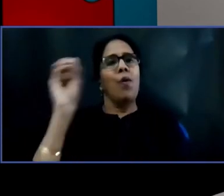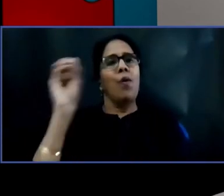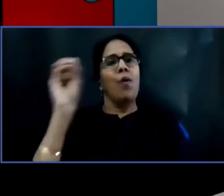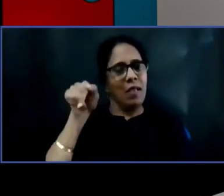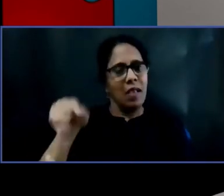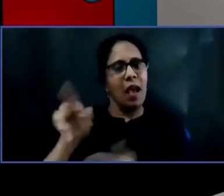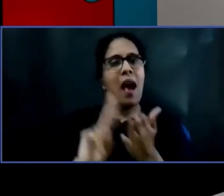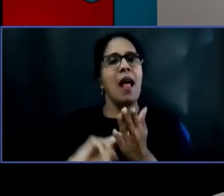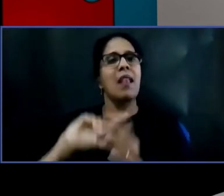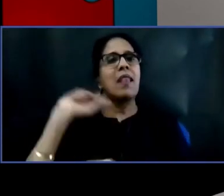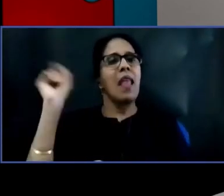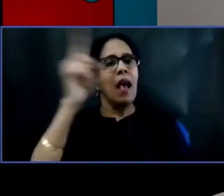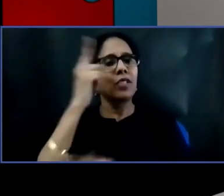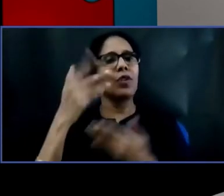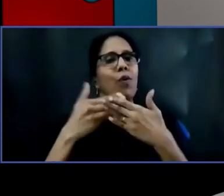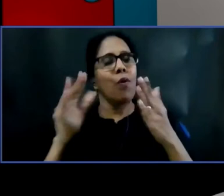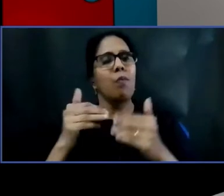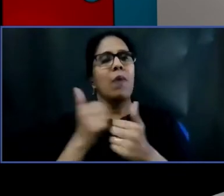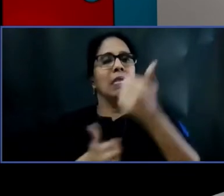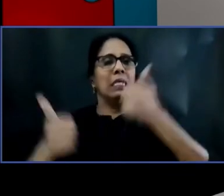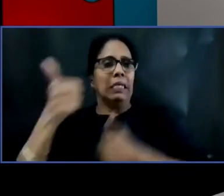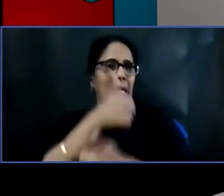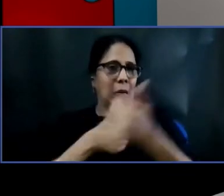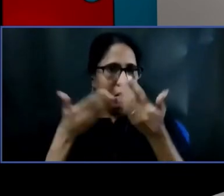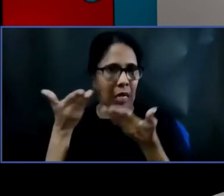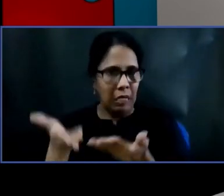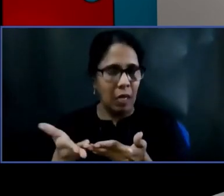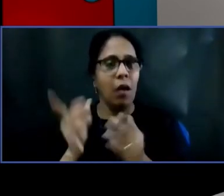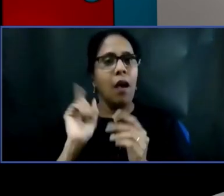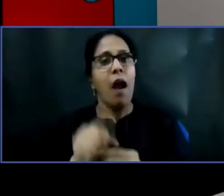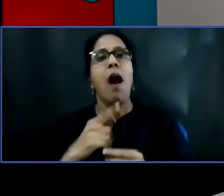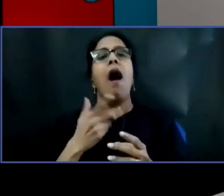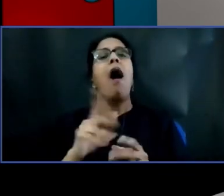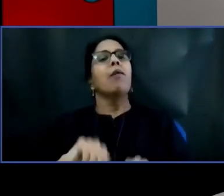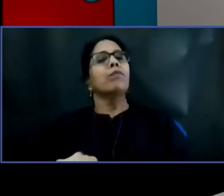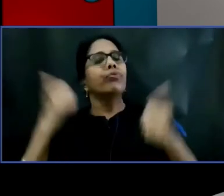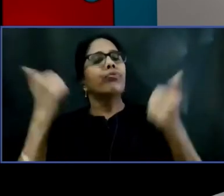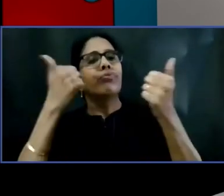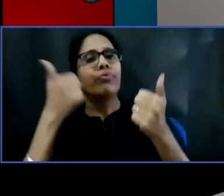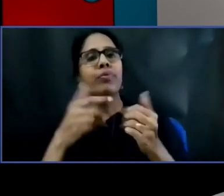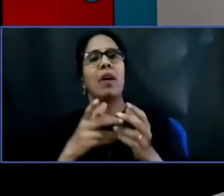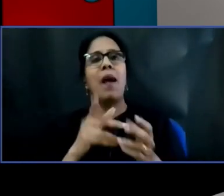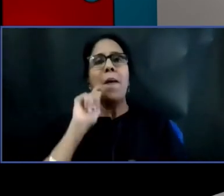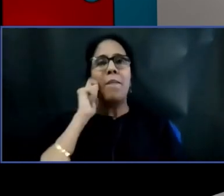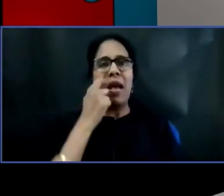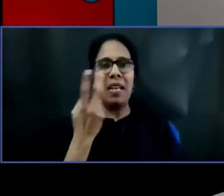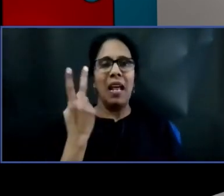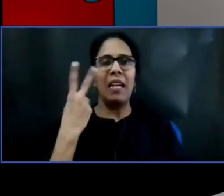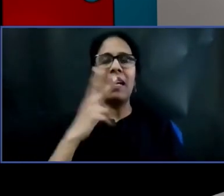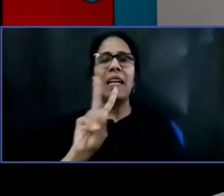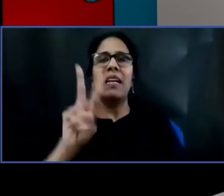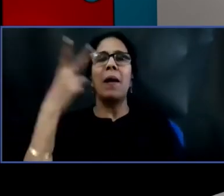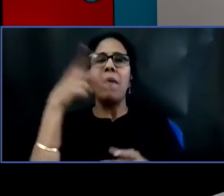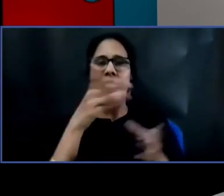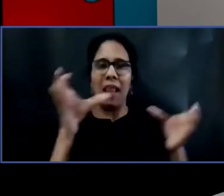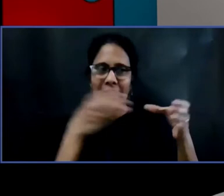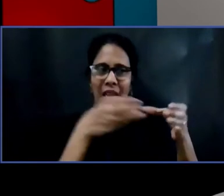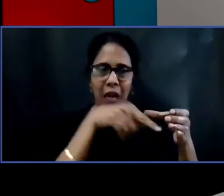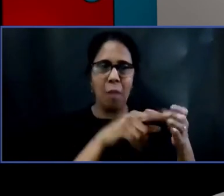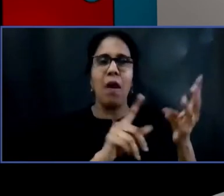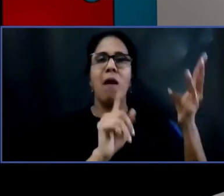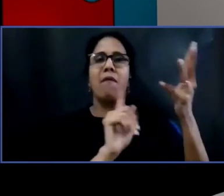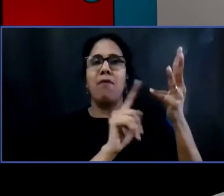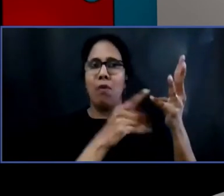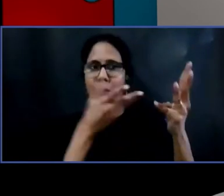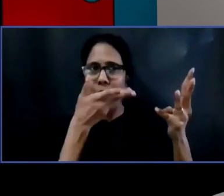where I was placed as a runner-up in the men's doubles category. Later on, I won national and international medals